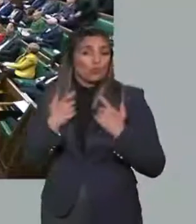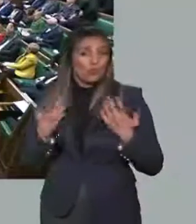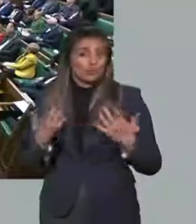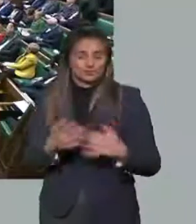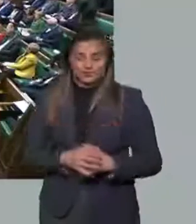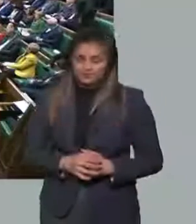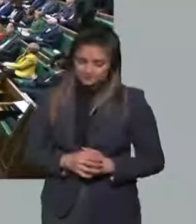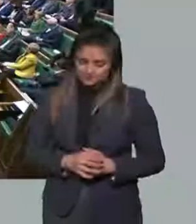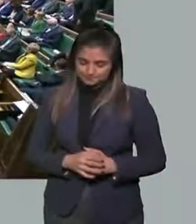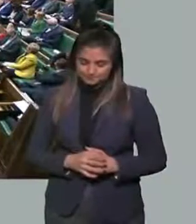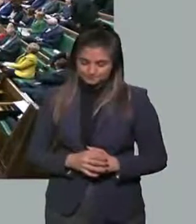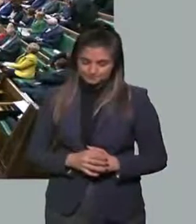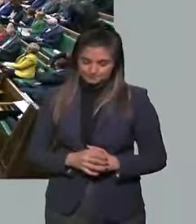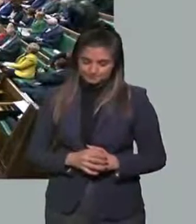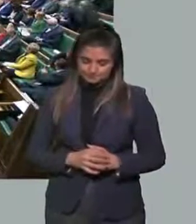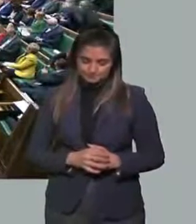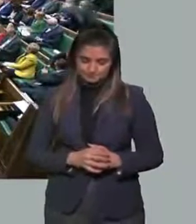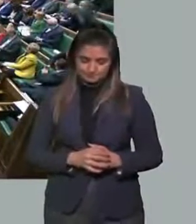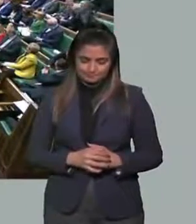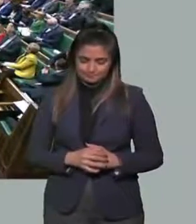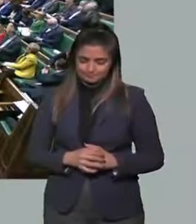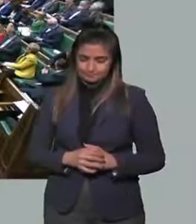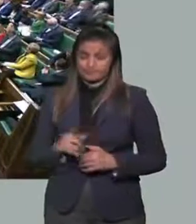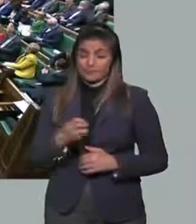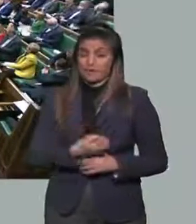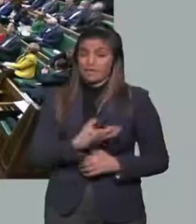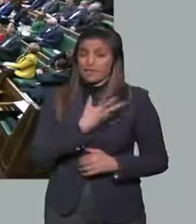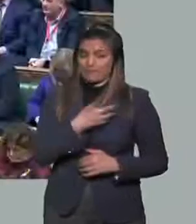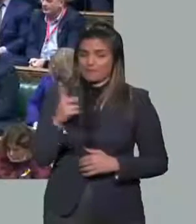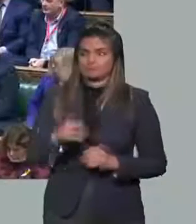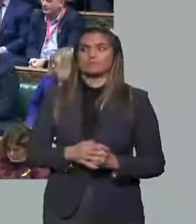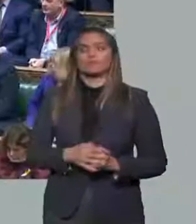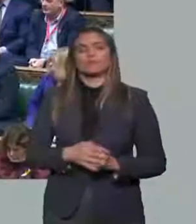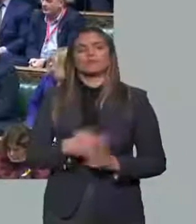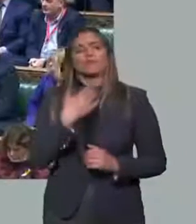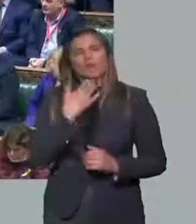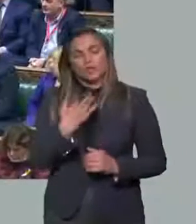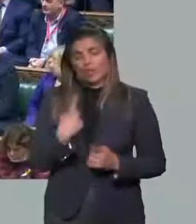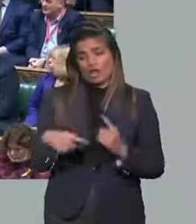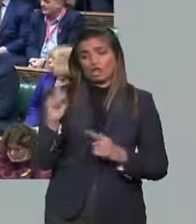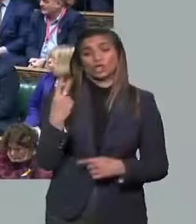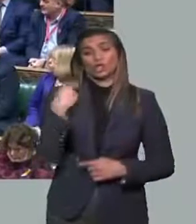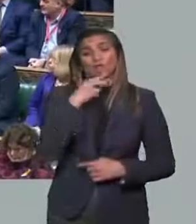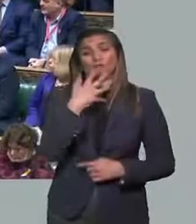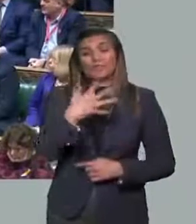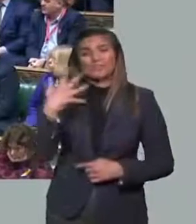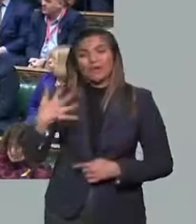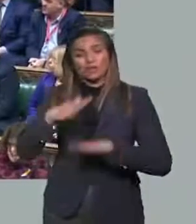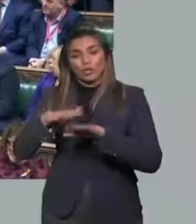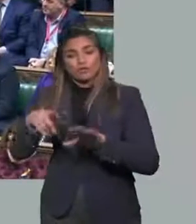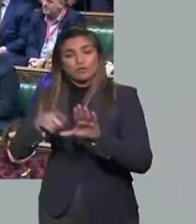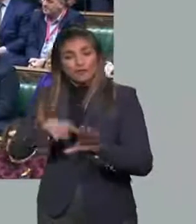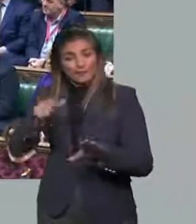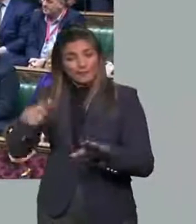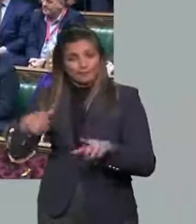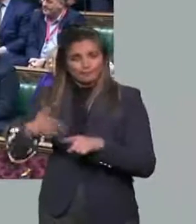Peacock. Thank you, Mr. Speaker. Last year, 255 children and young people were admitted to Barnsley